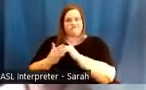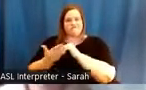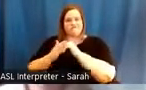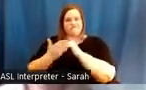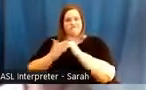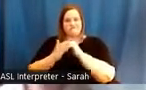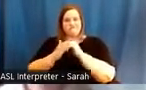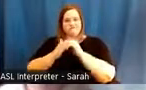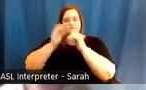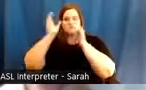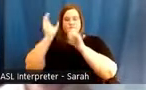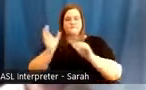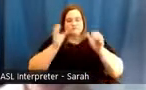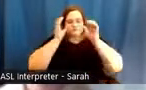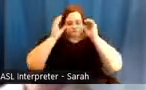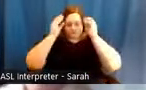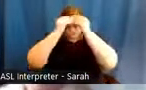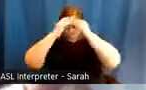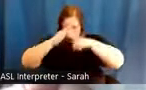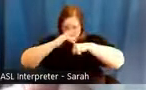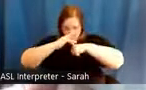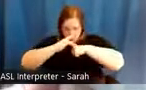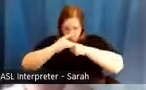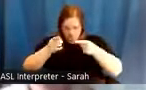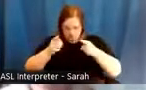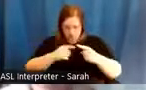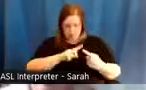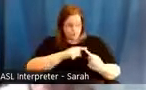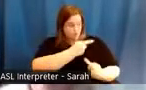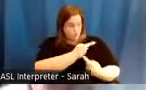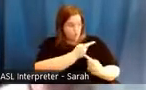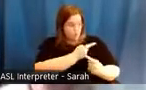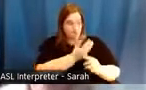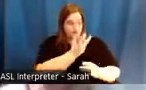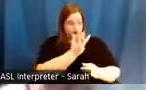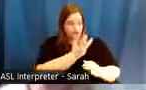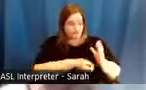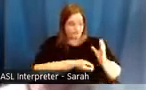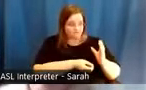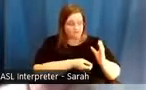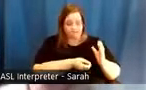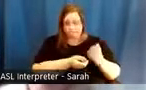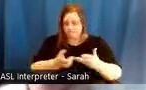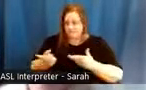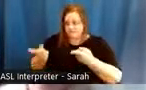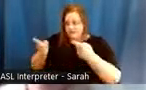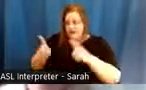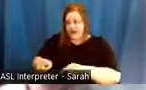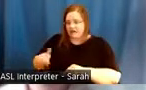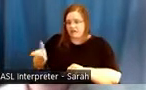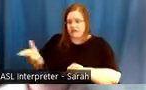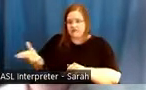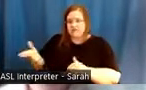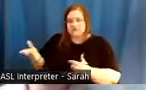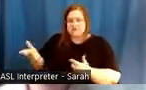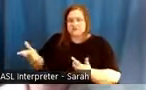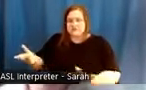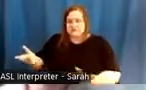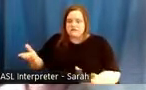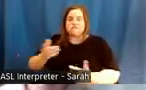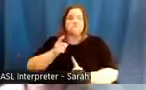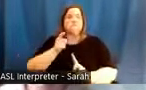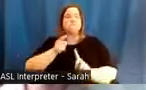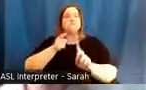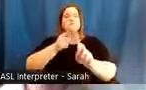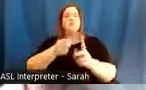at night worrying about what will happen when we are no longer around. What we are striving for is a